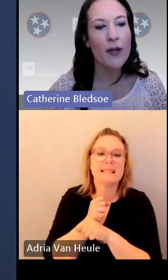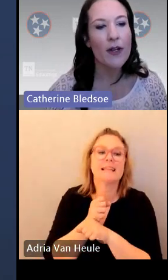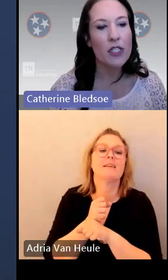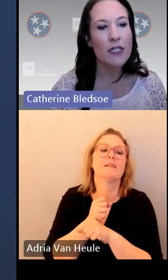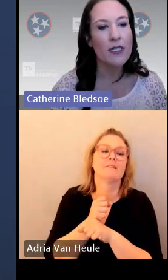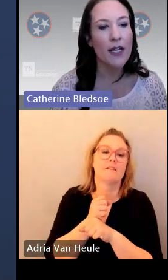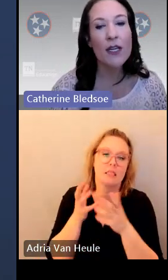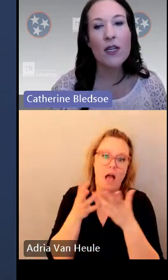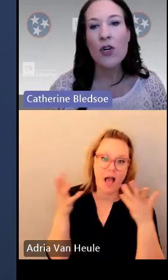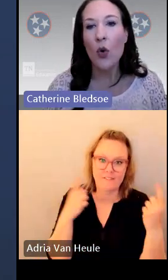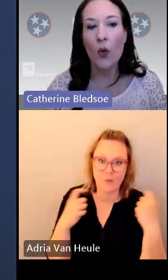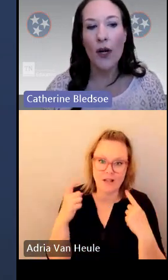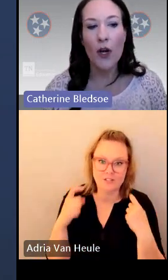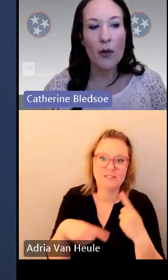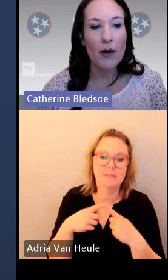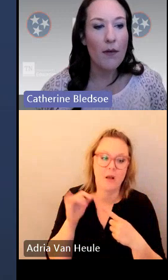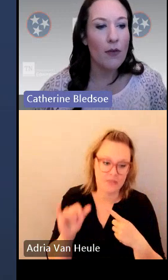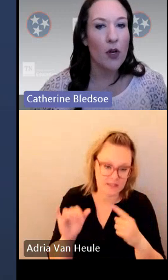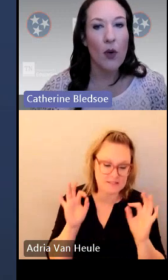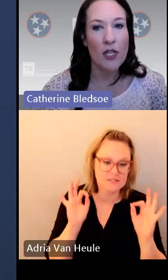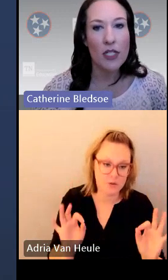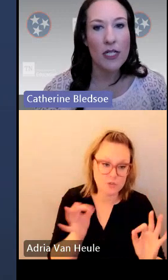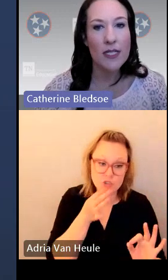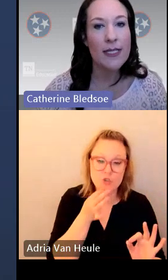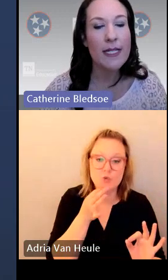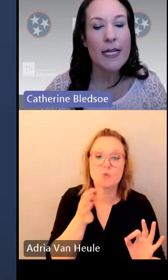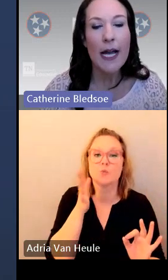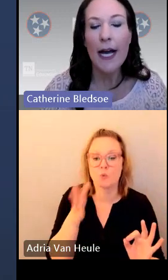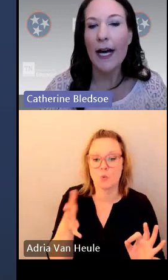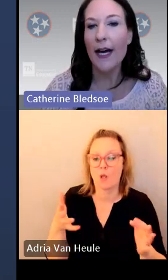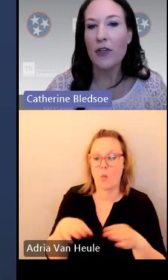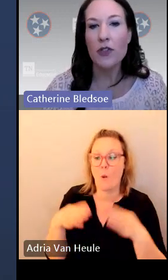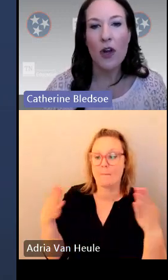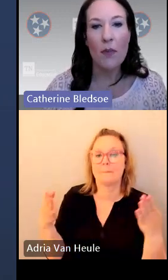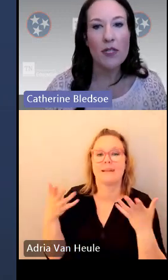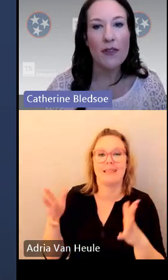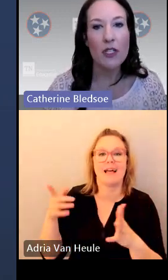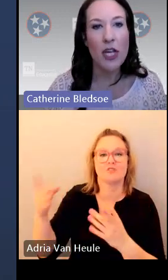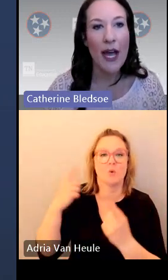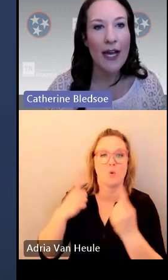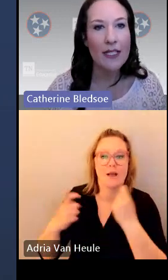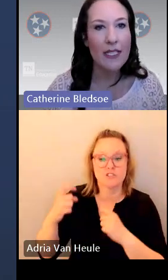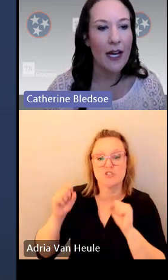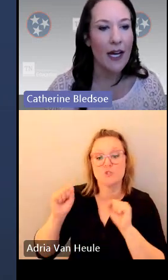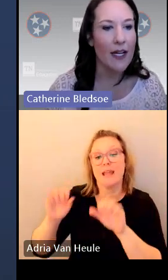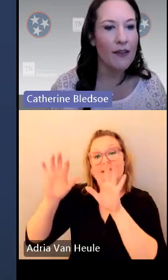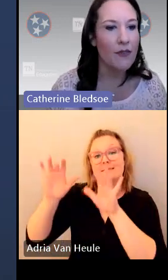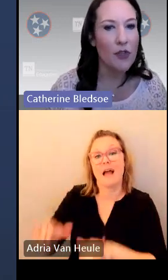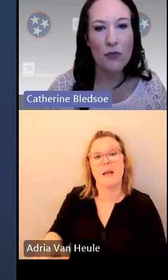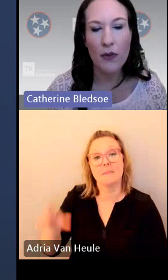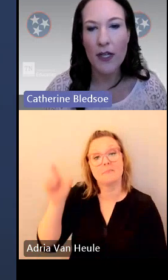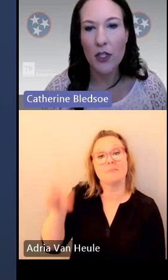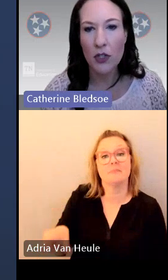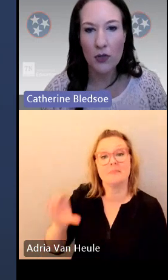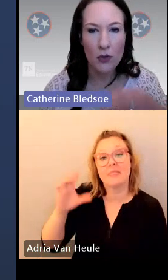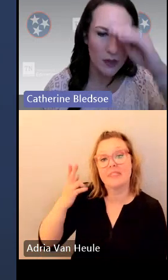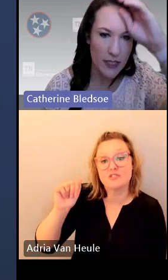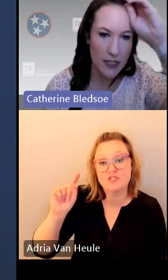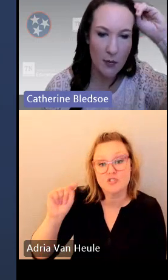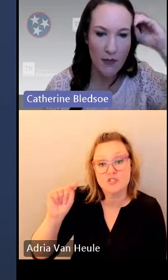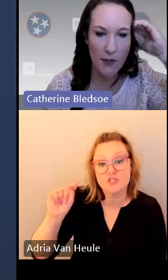And so here in just a second, we're going to open it up for questions. You can drop those in the chat. If you feel